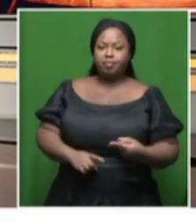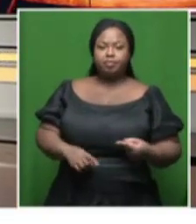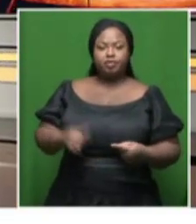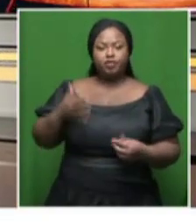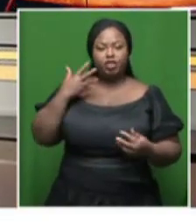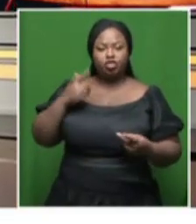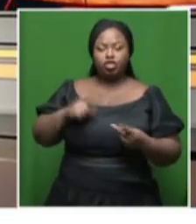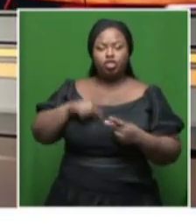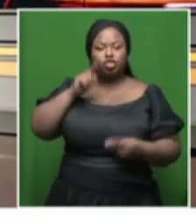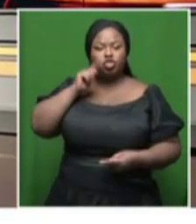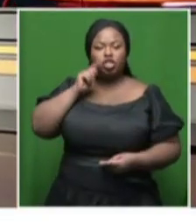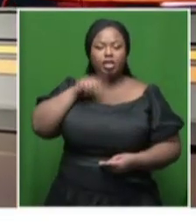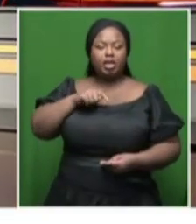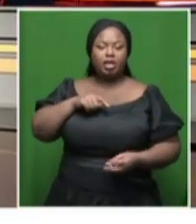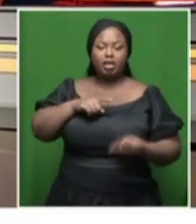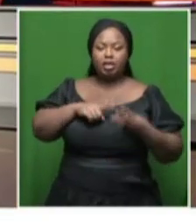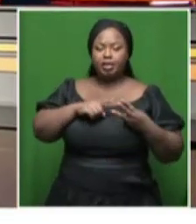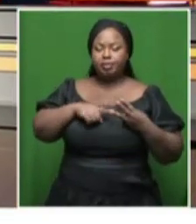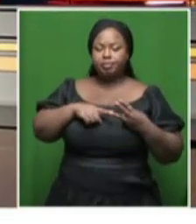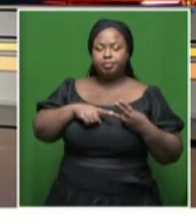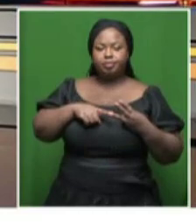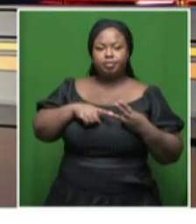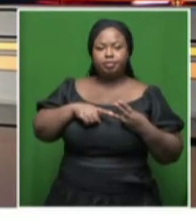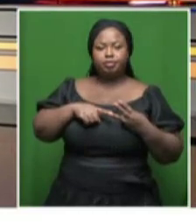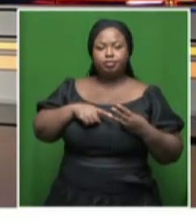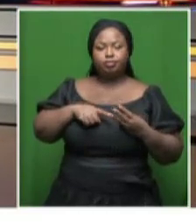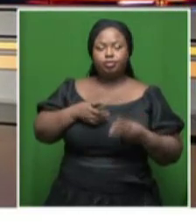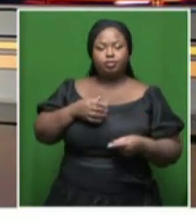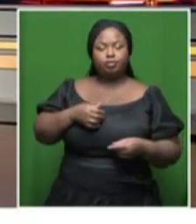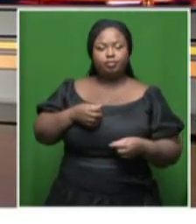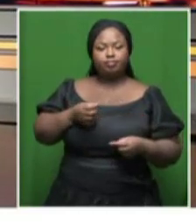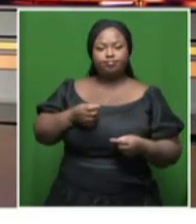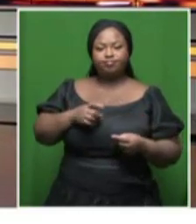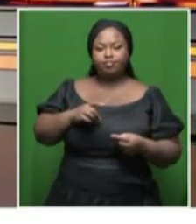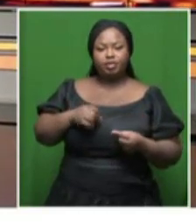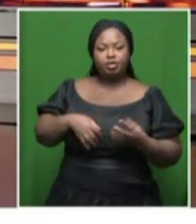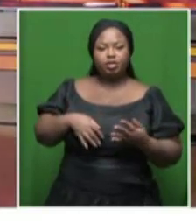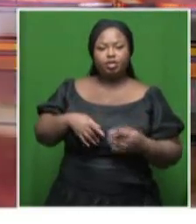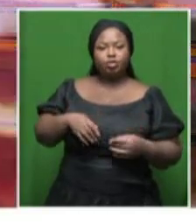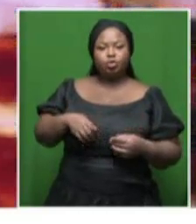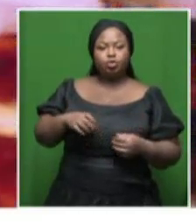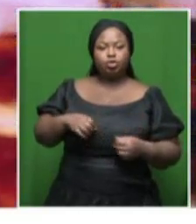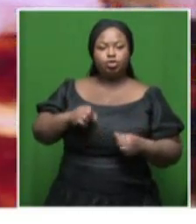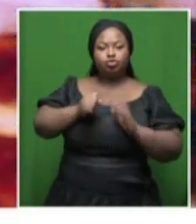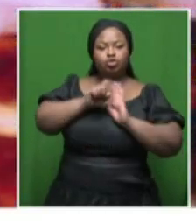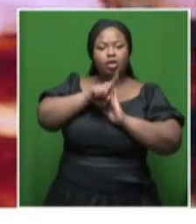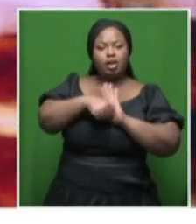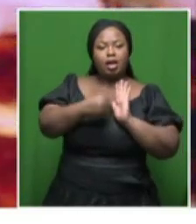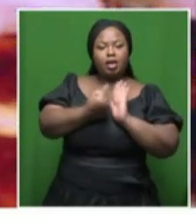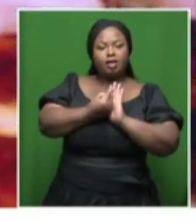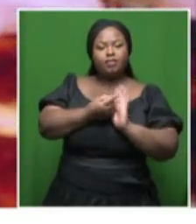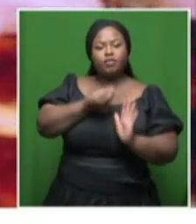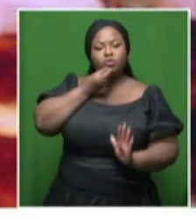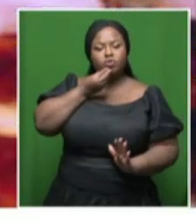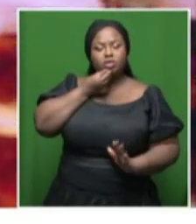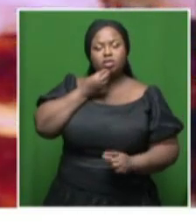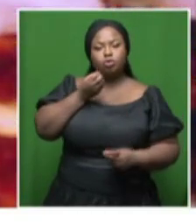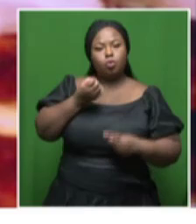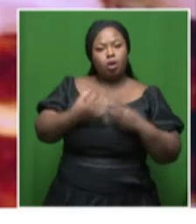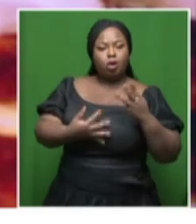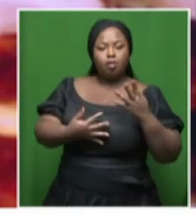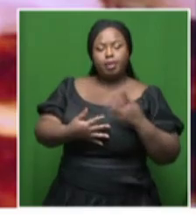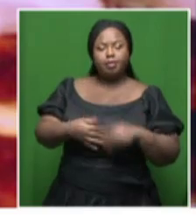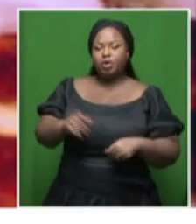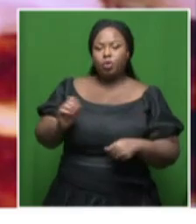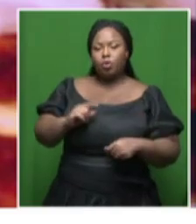fresh. They do chicken, we've got dim sum, we've got Sri Lankan food. So yeah, there's literally something for everyone, for